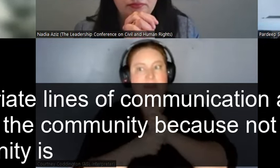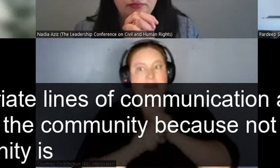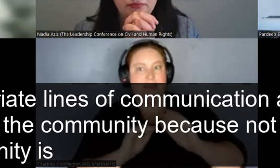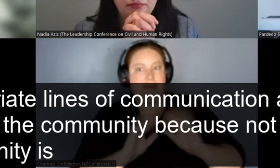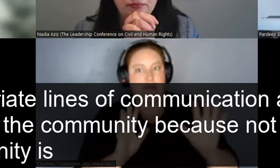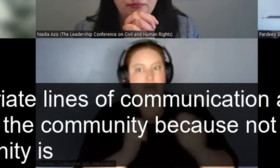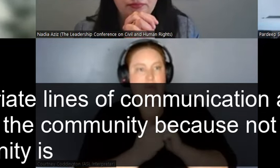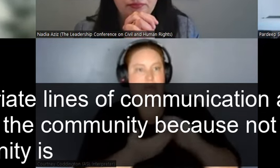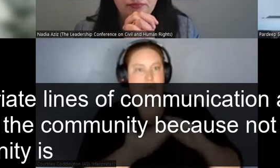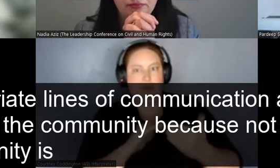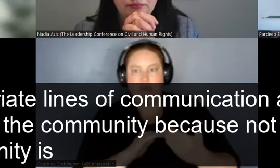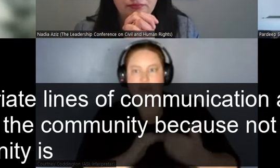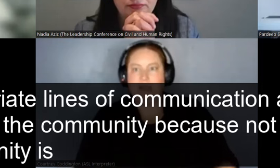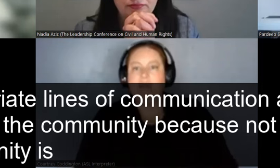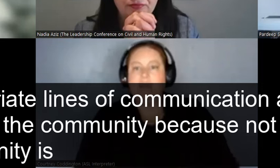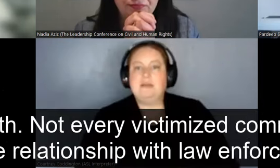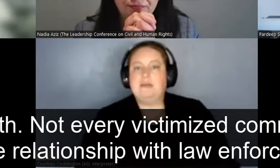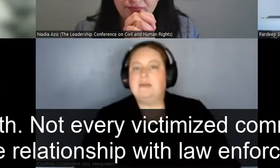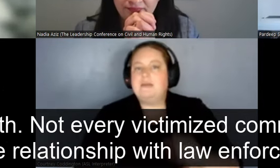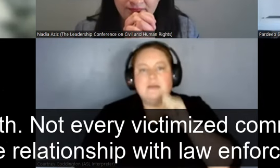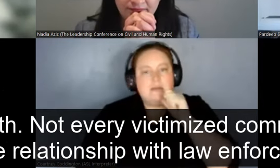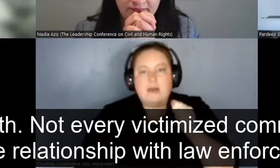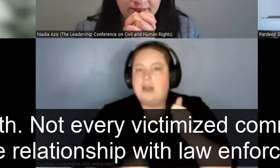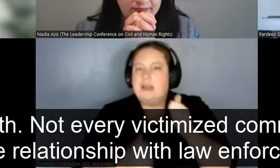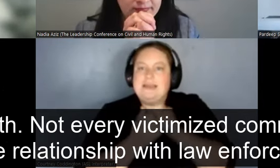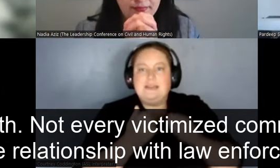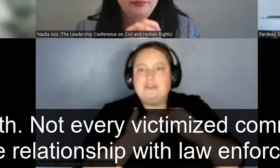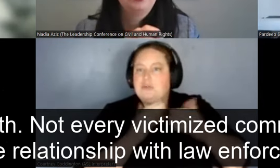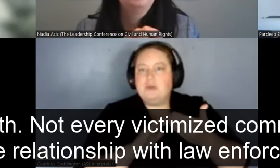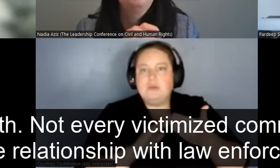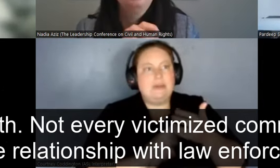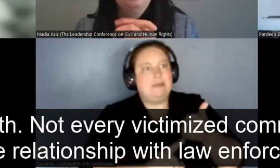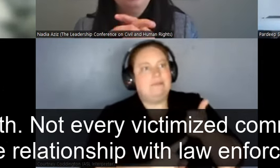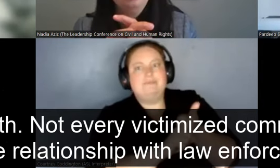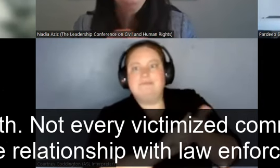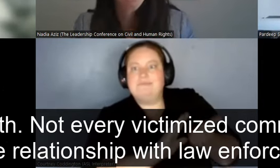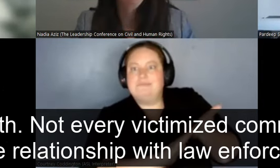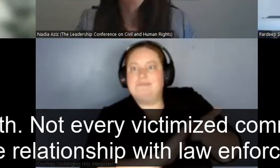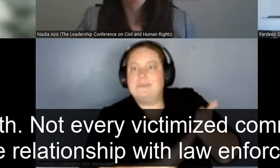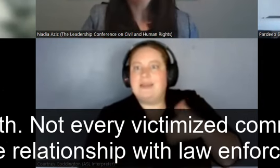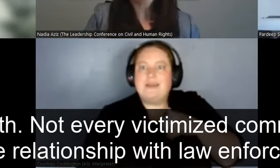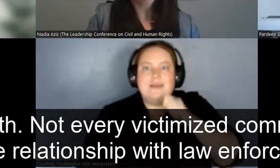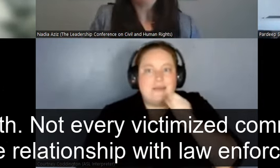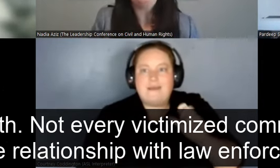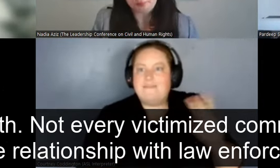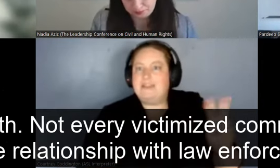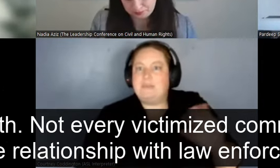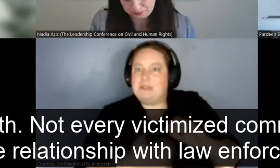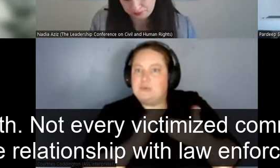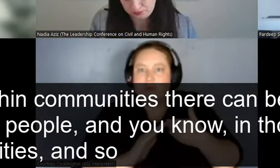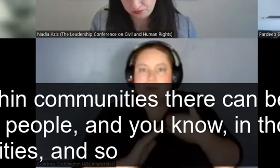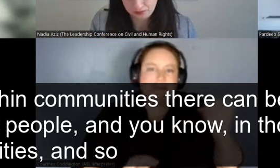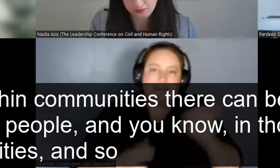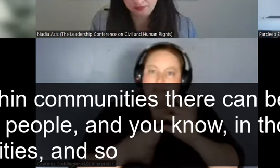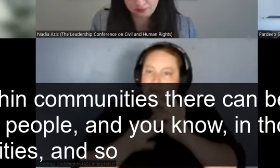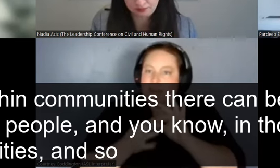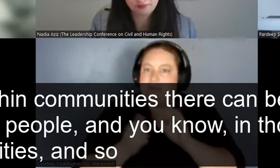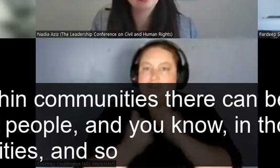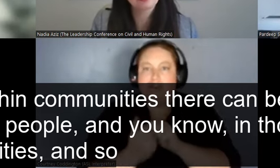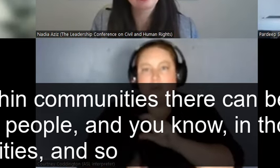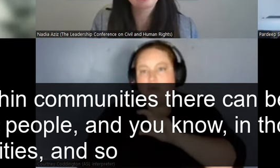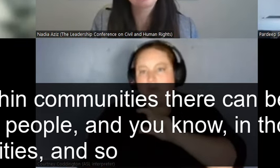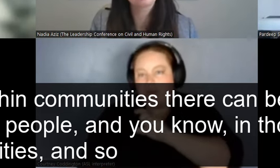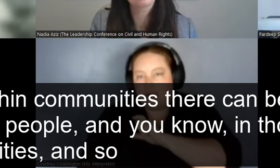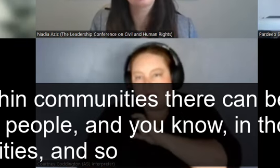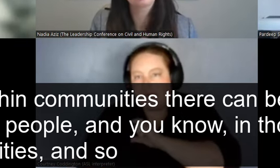community, because not every community is a monolith. Not every victimized community has the same relationship with law enforcement. Even